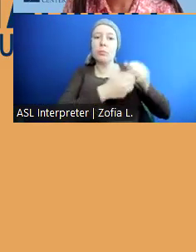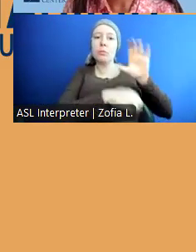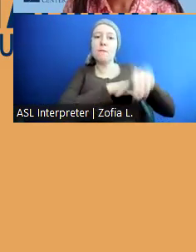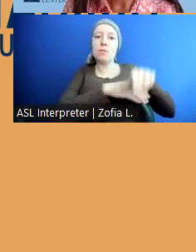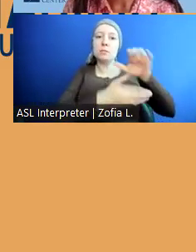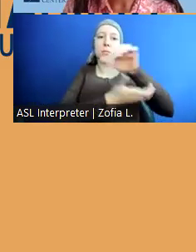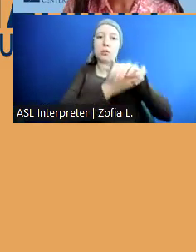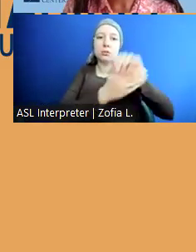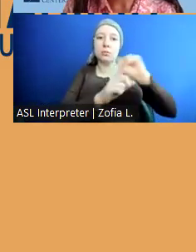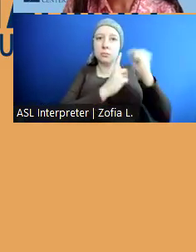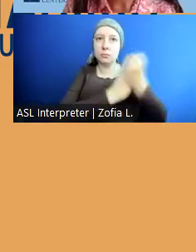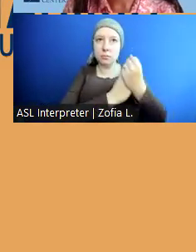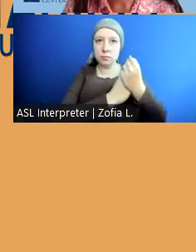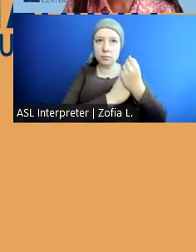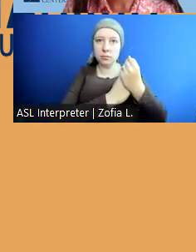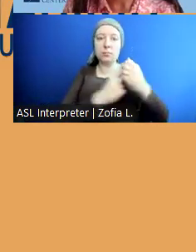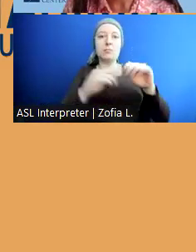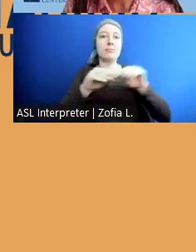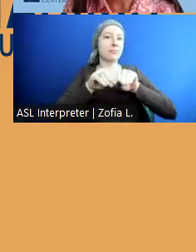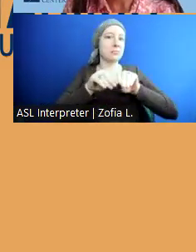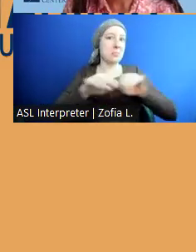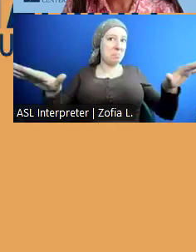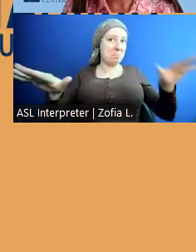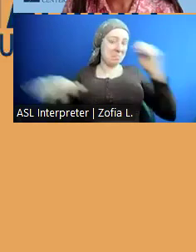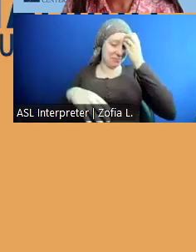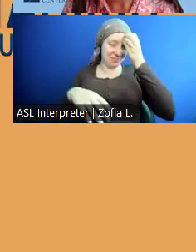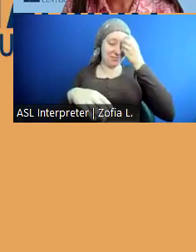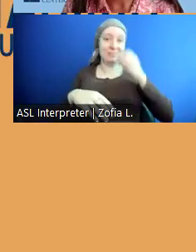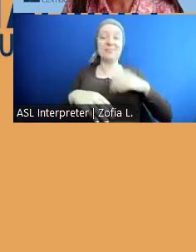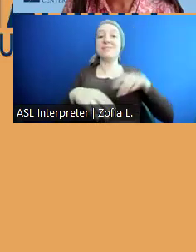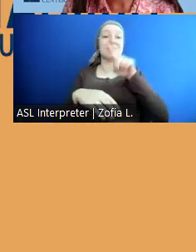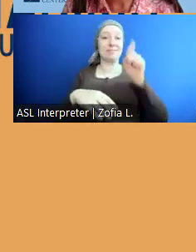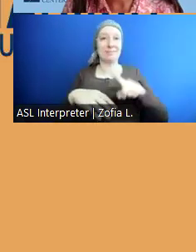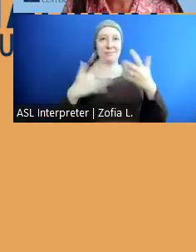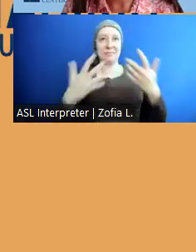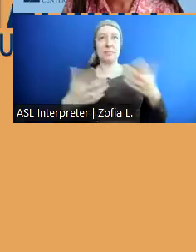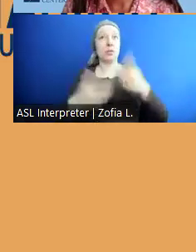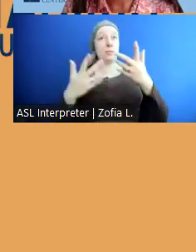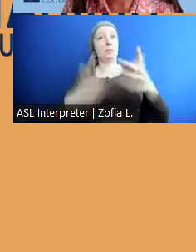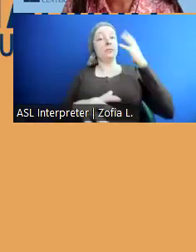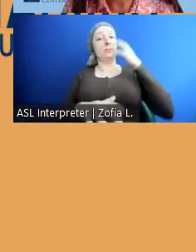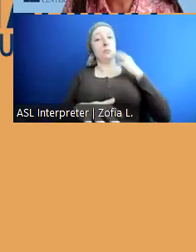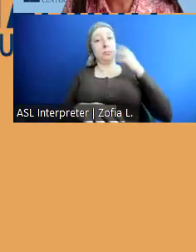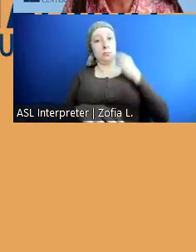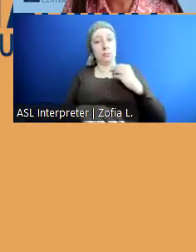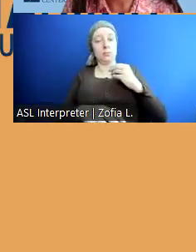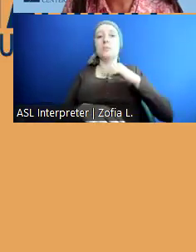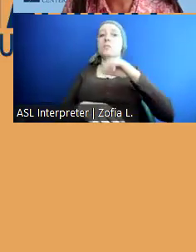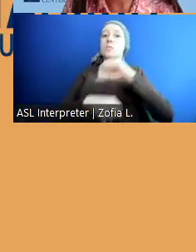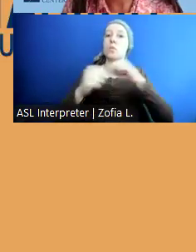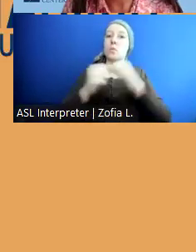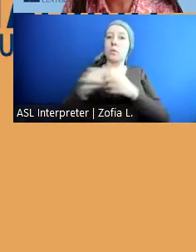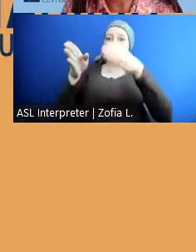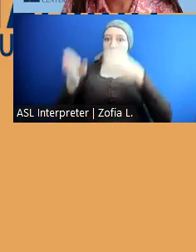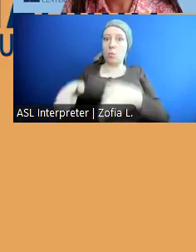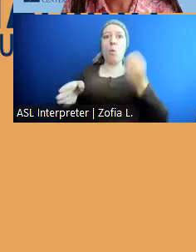cases. And I will read, the prompt is, have you ever worked with a survivor or